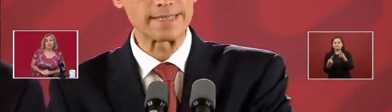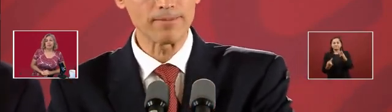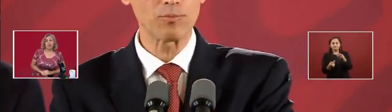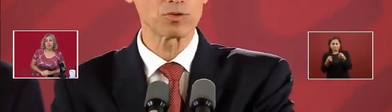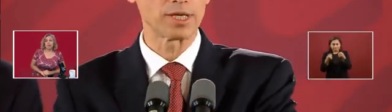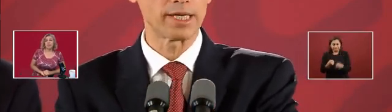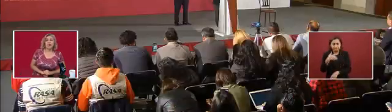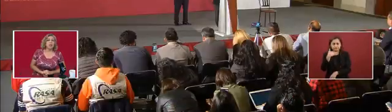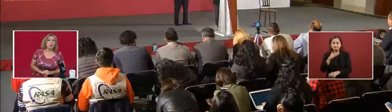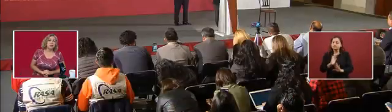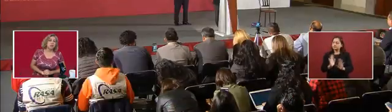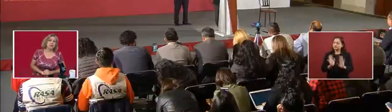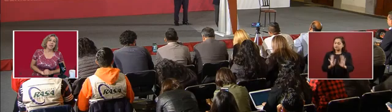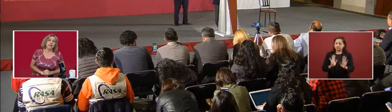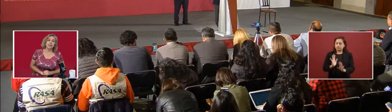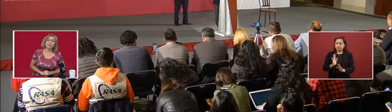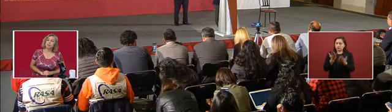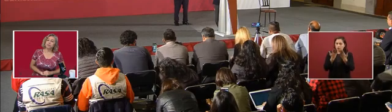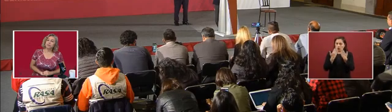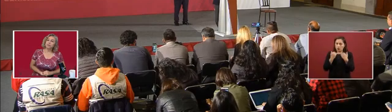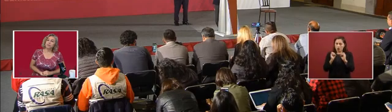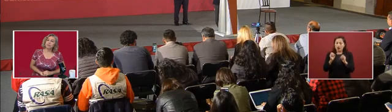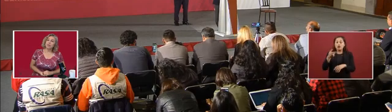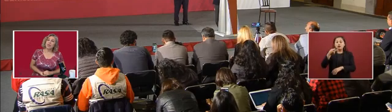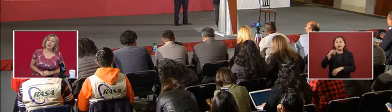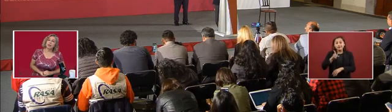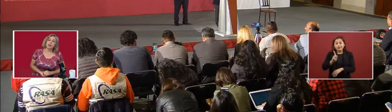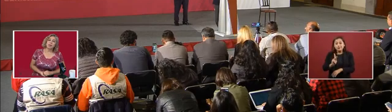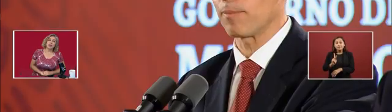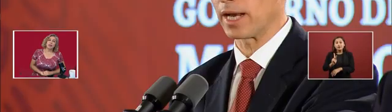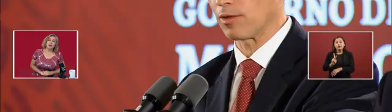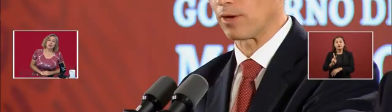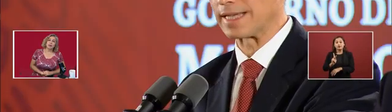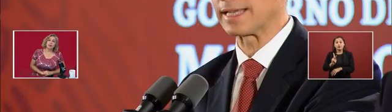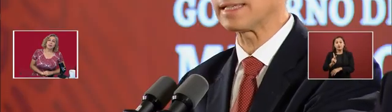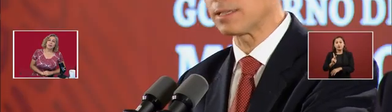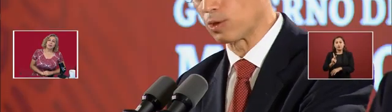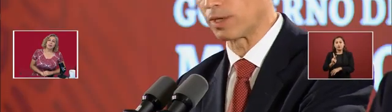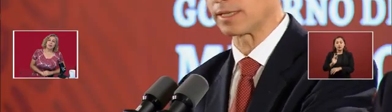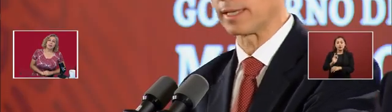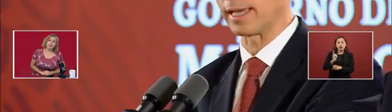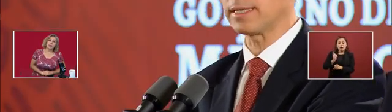regarding whether there is or no corruption, we don't have actual,